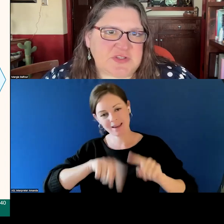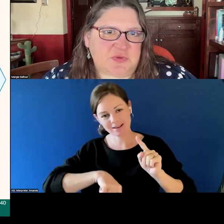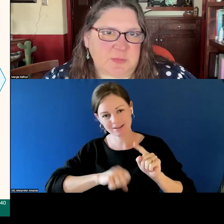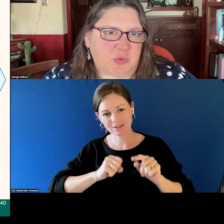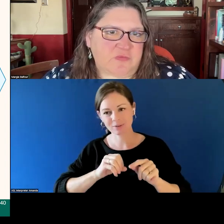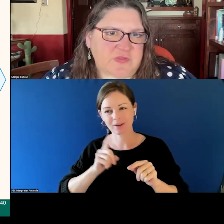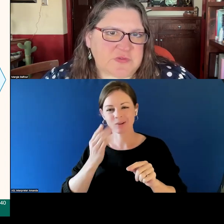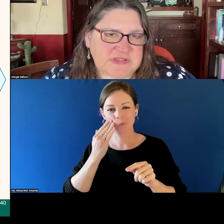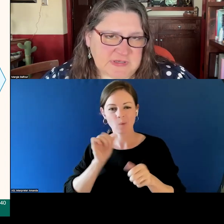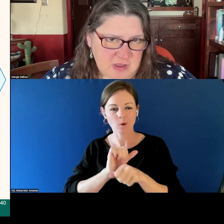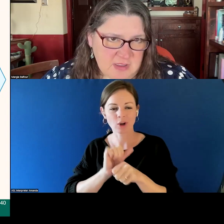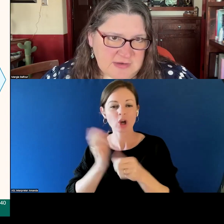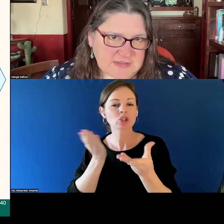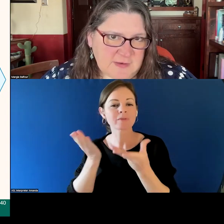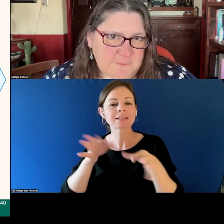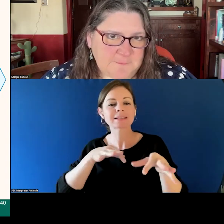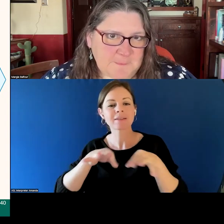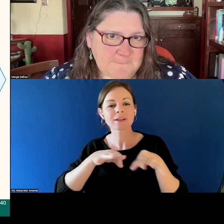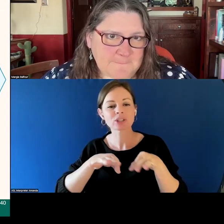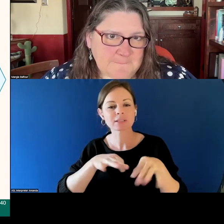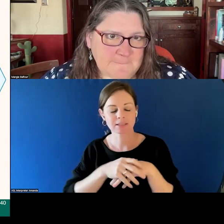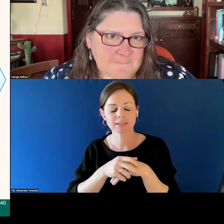definitions, and that's really important for this reason. Next slide.